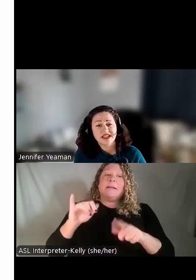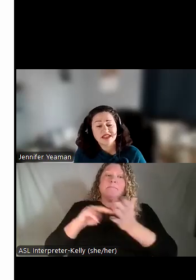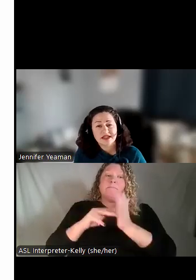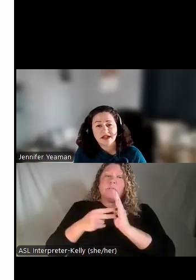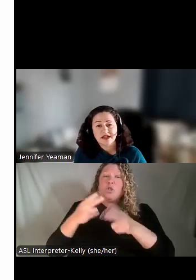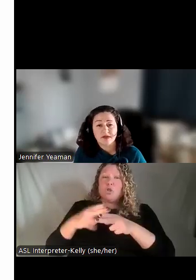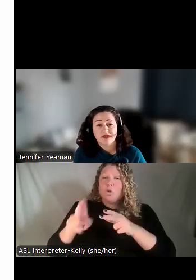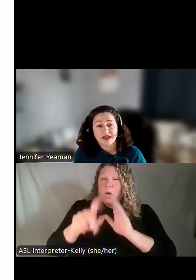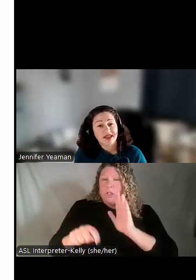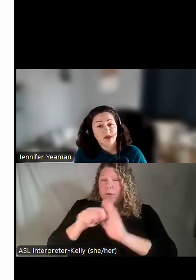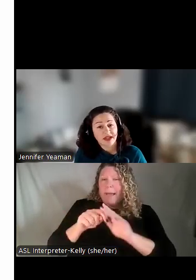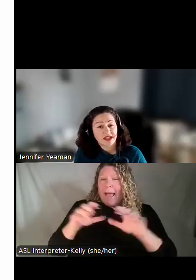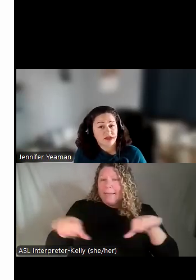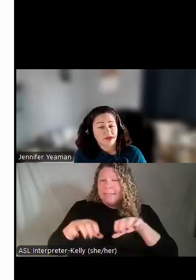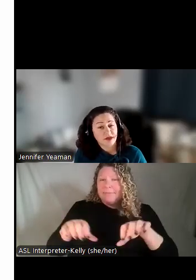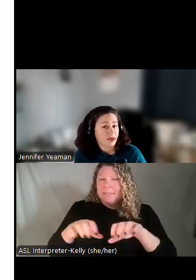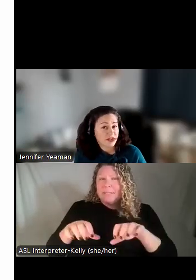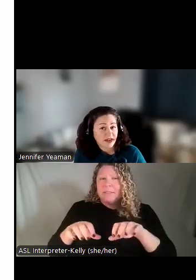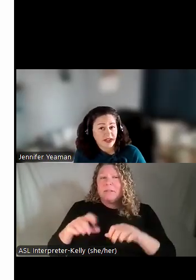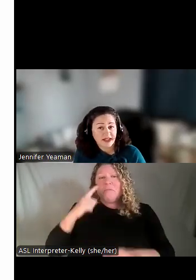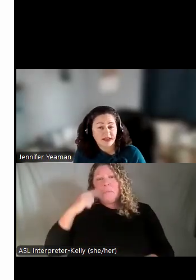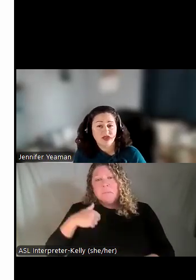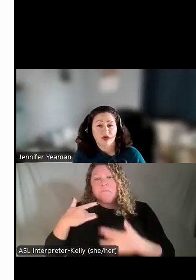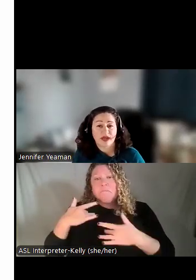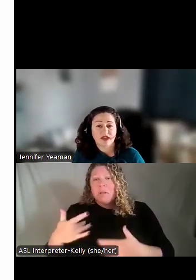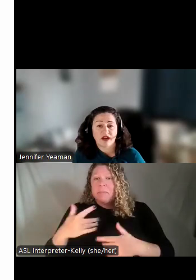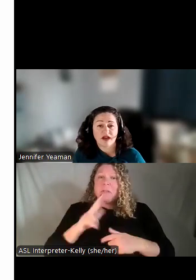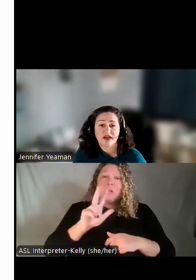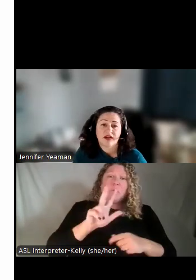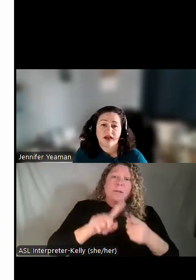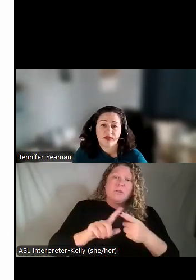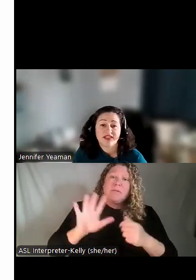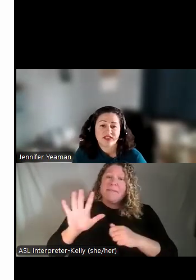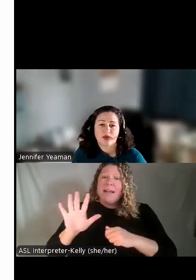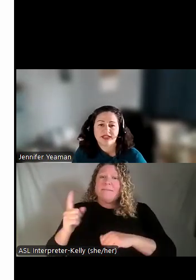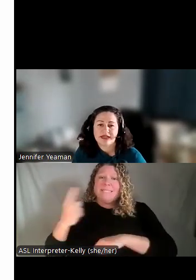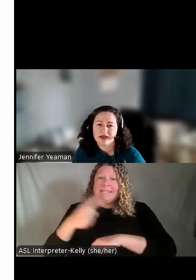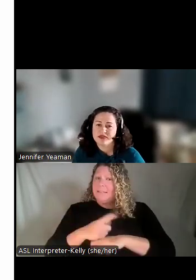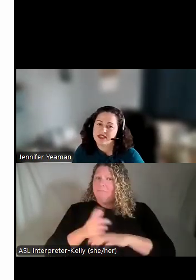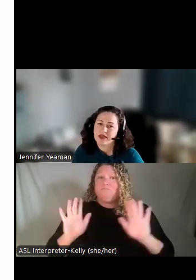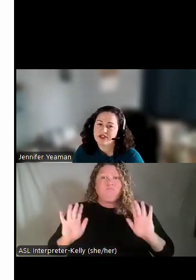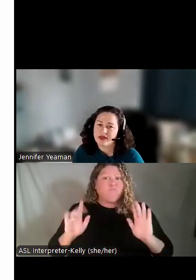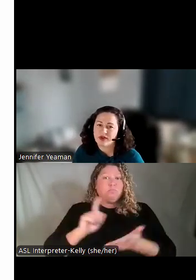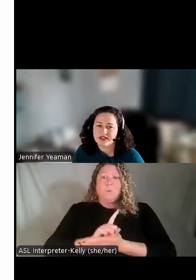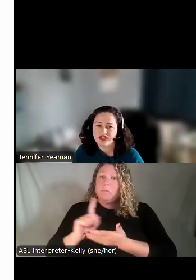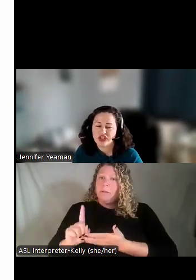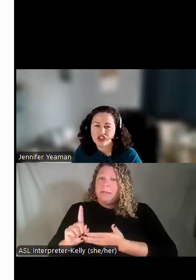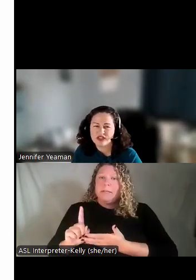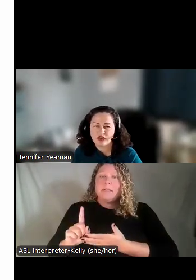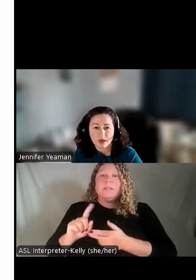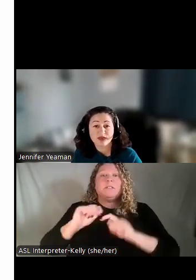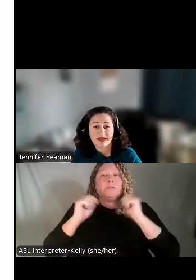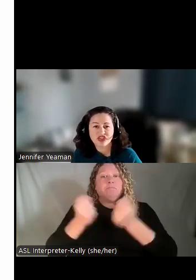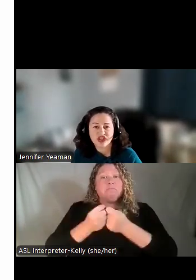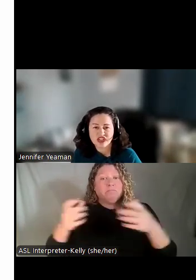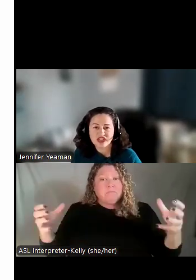short-term activities. For me, they range from 3 to 5 days, usually a week long. And this is where a team comes together to make process